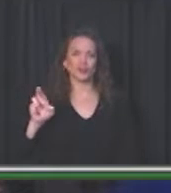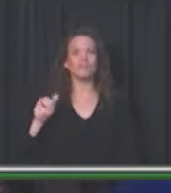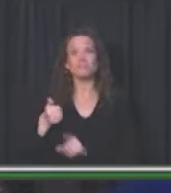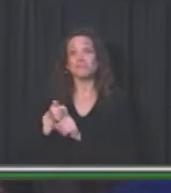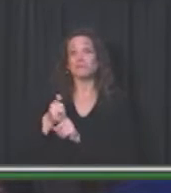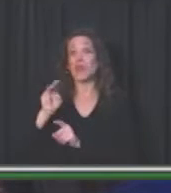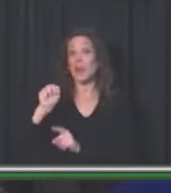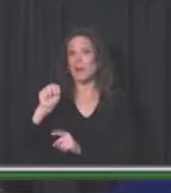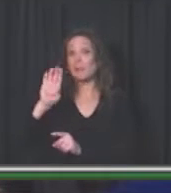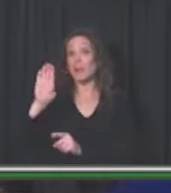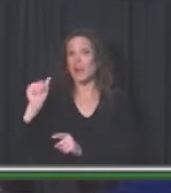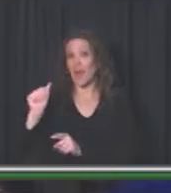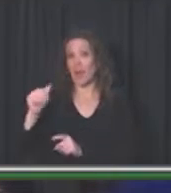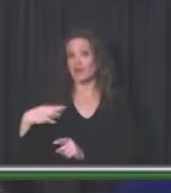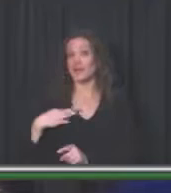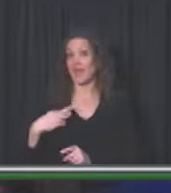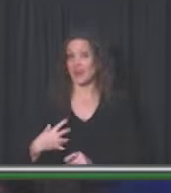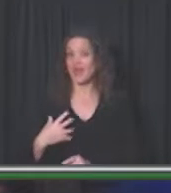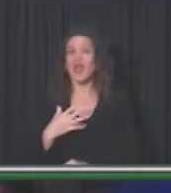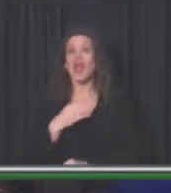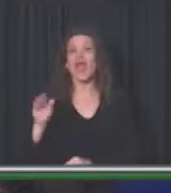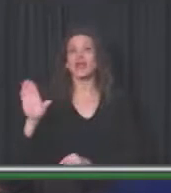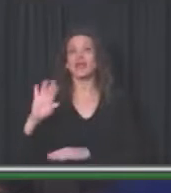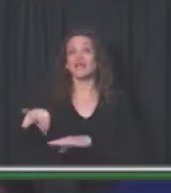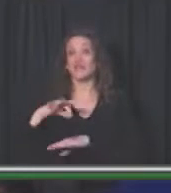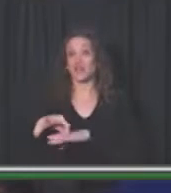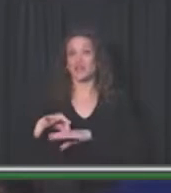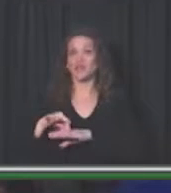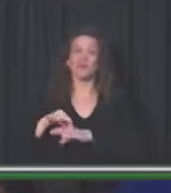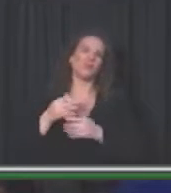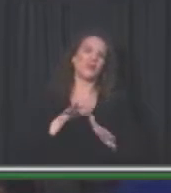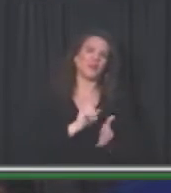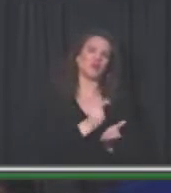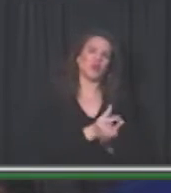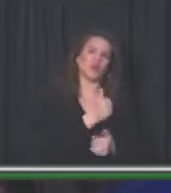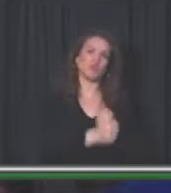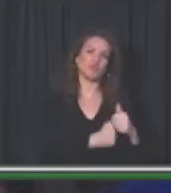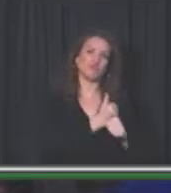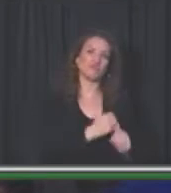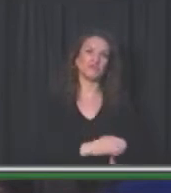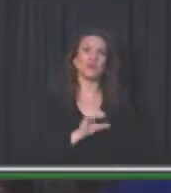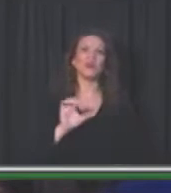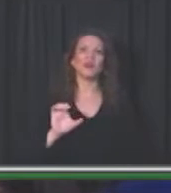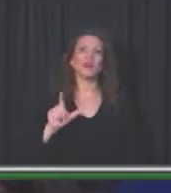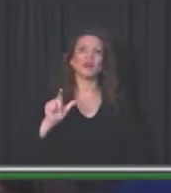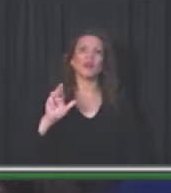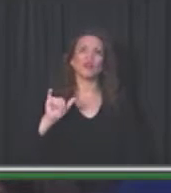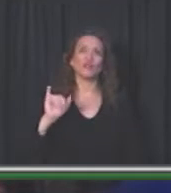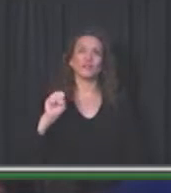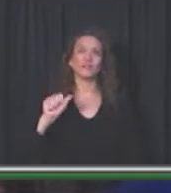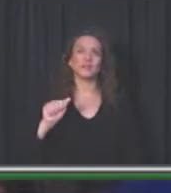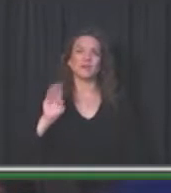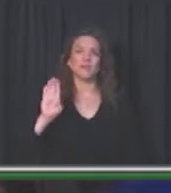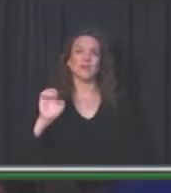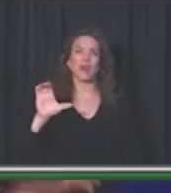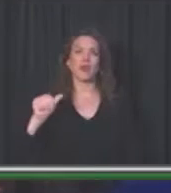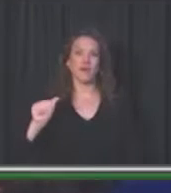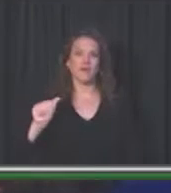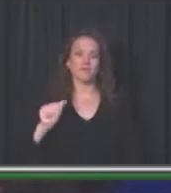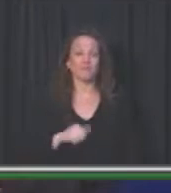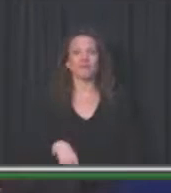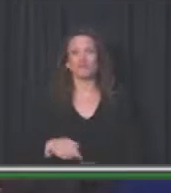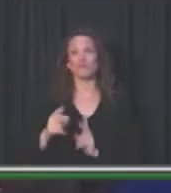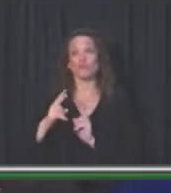fiance, Sac State alumna, Clarissa Baca. They've created